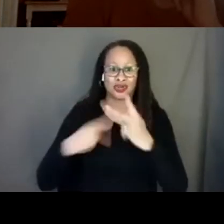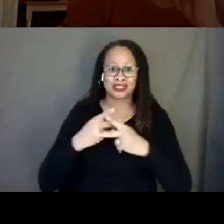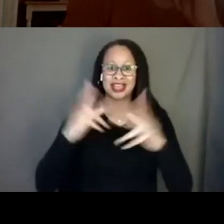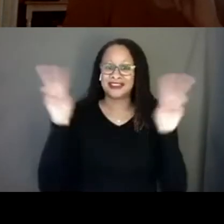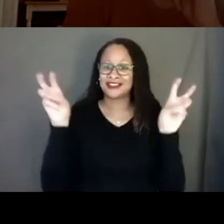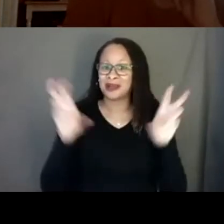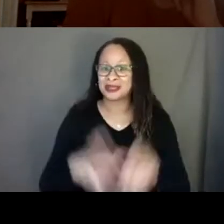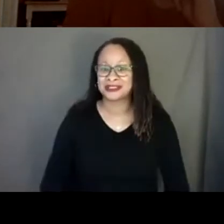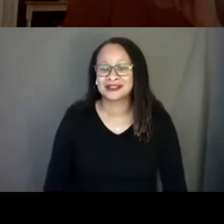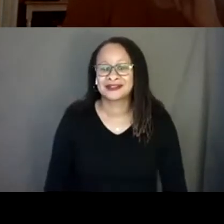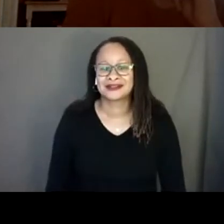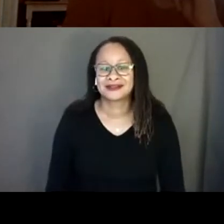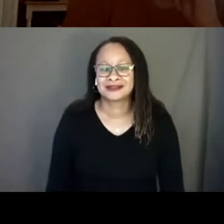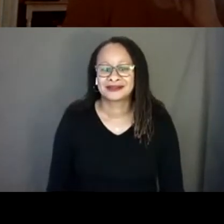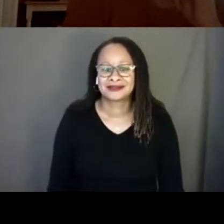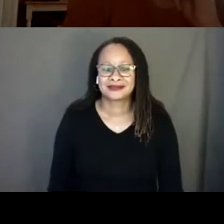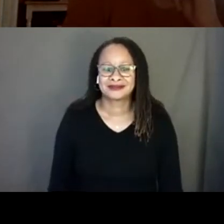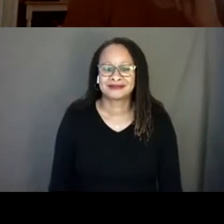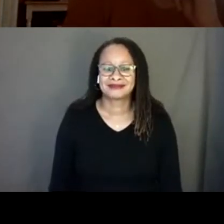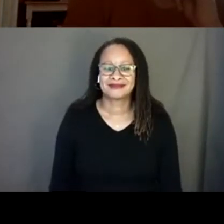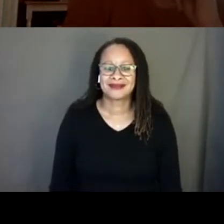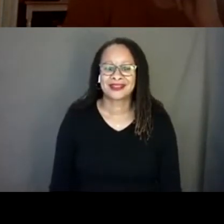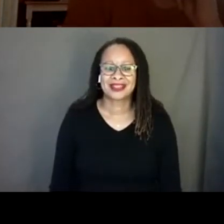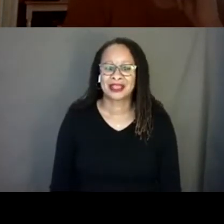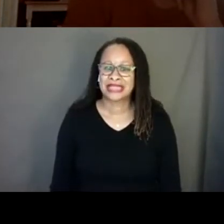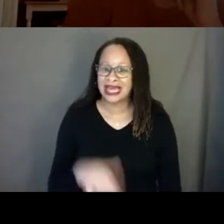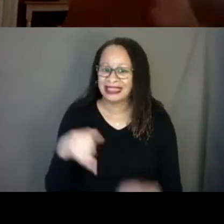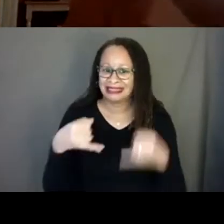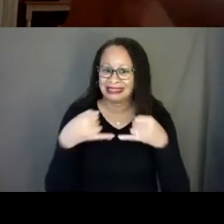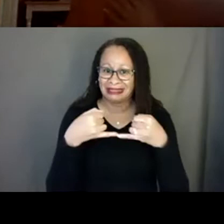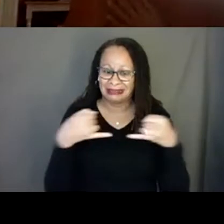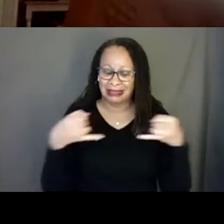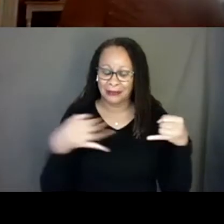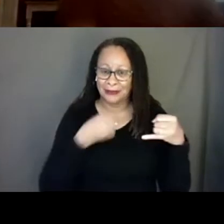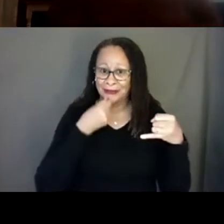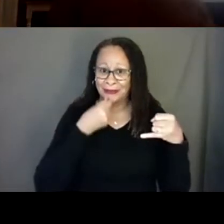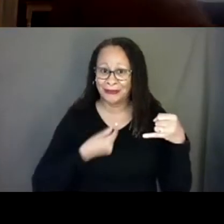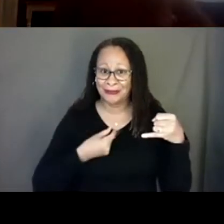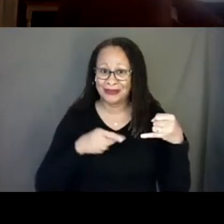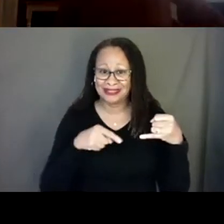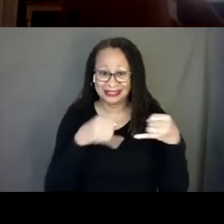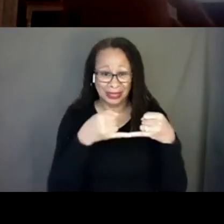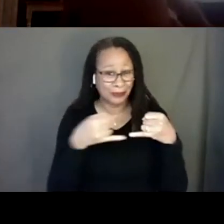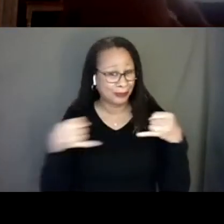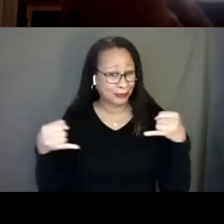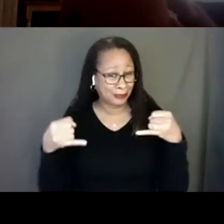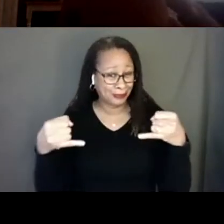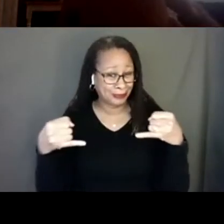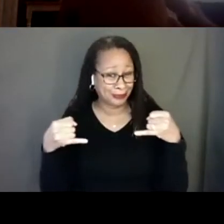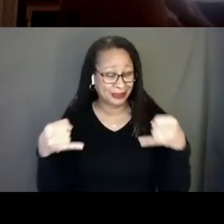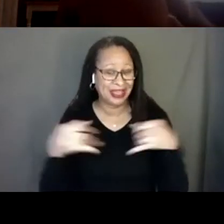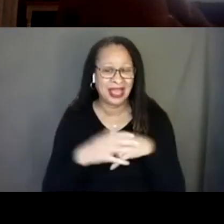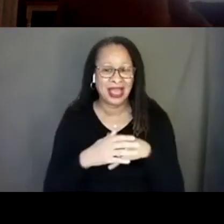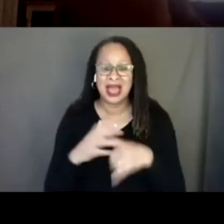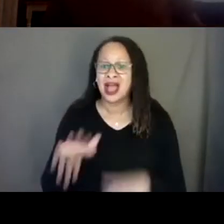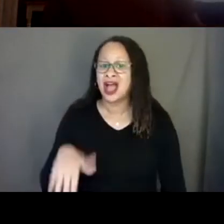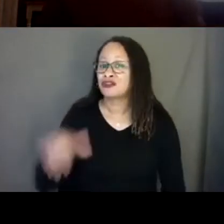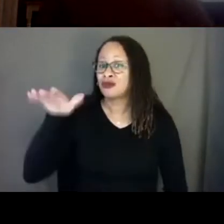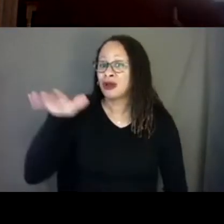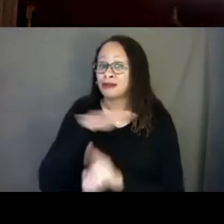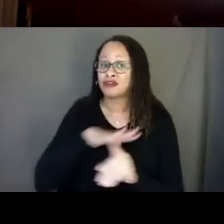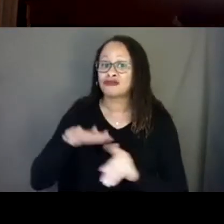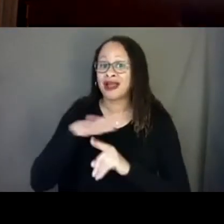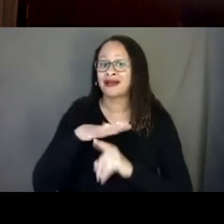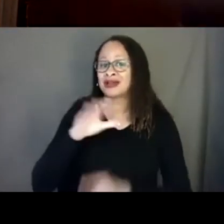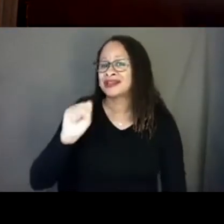topics? It's a fine line, I will tell you that. when I was, because I grew up around Sacramento,